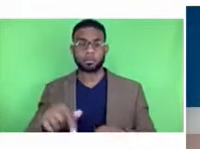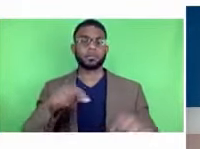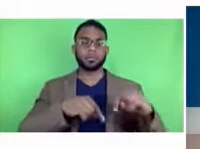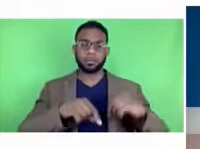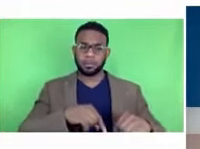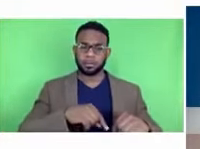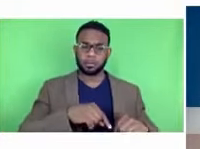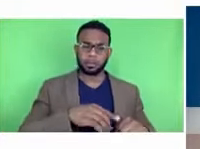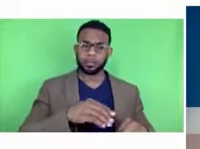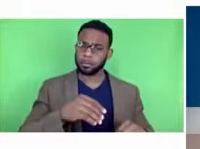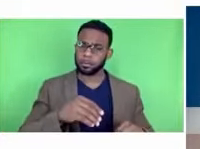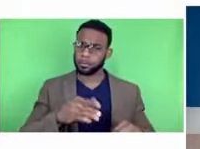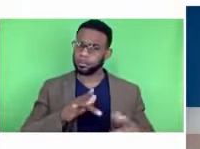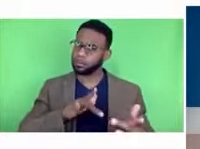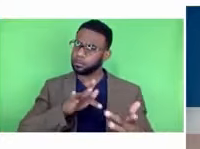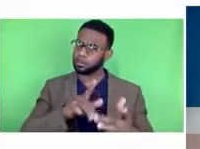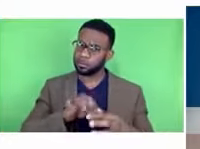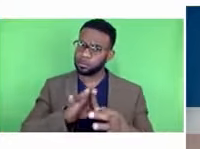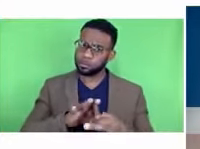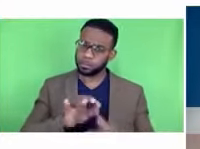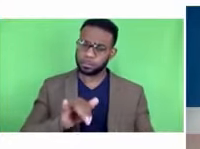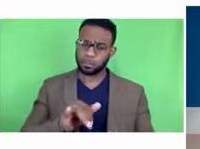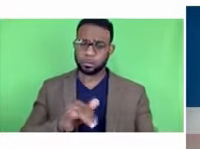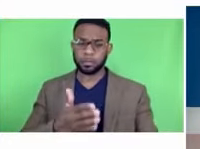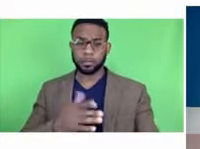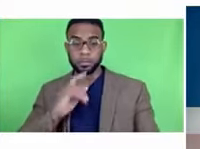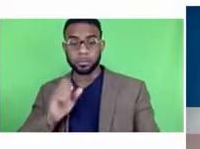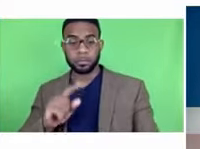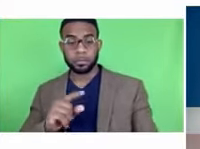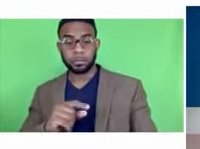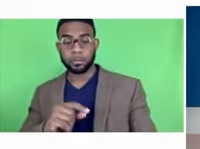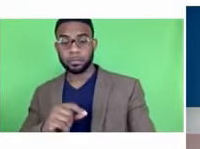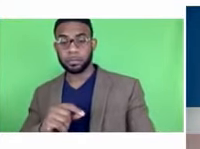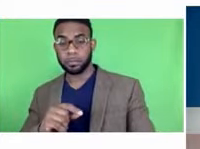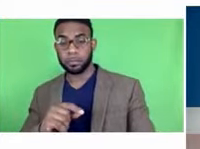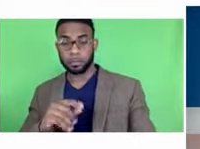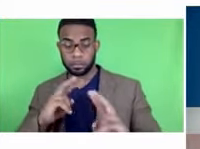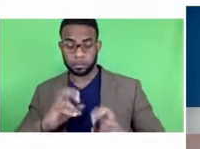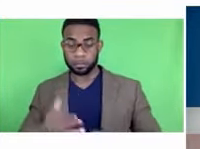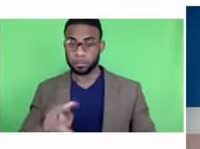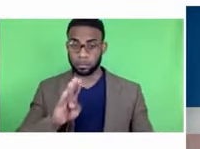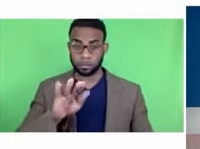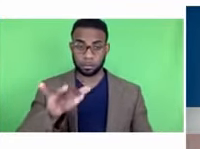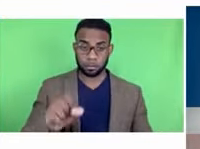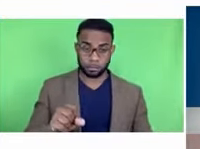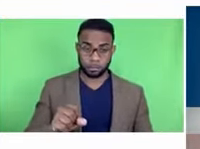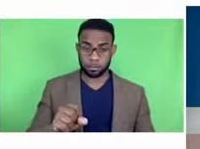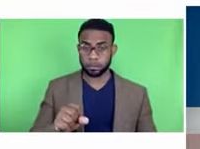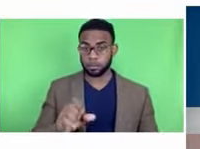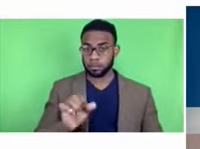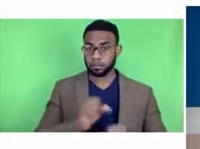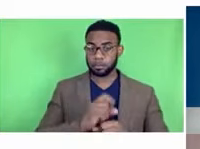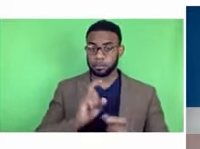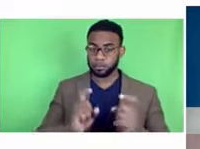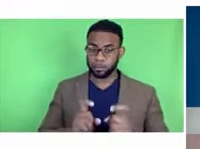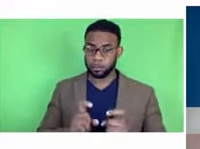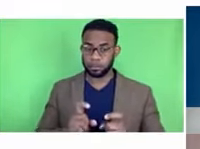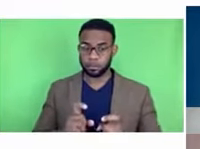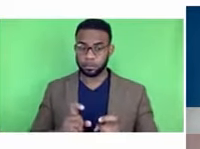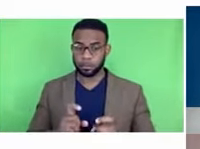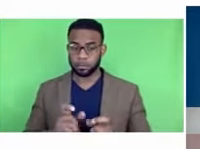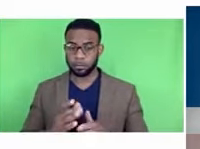you know, reach out to a connection that may be able to, you know, strip down your own biases and make those changes. It's a